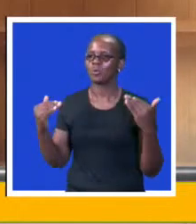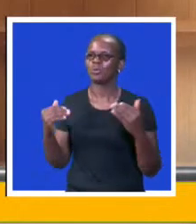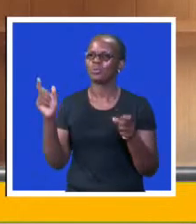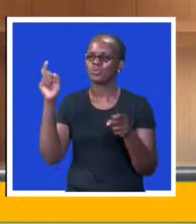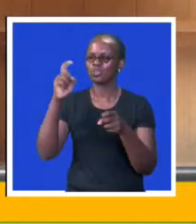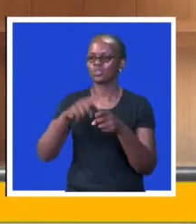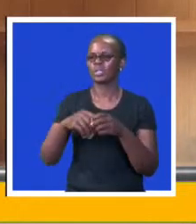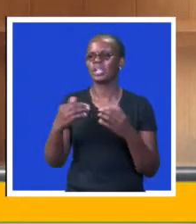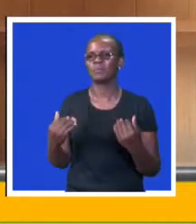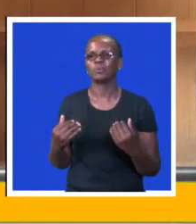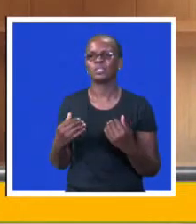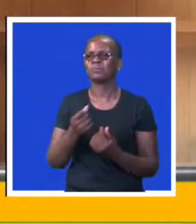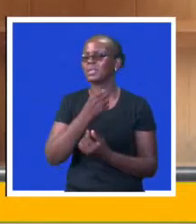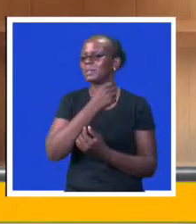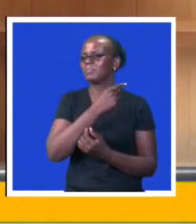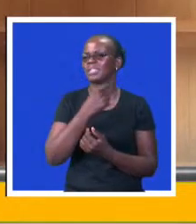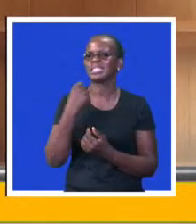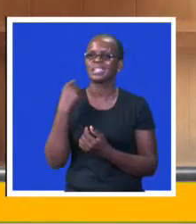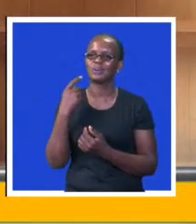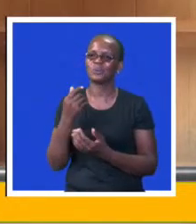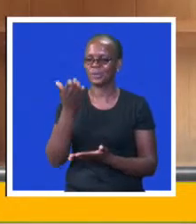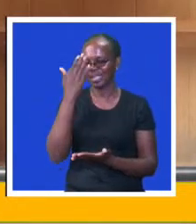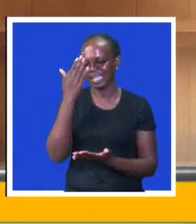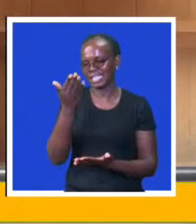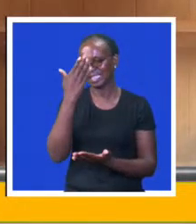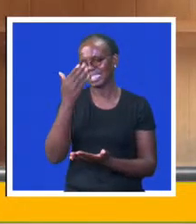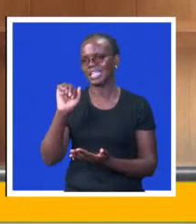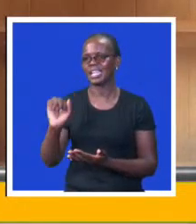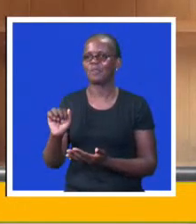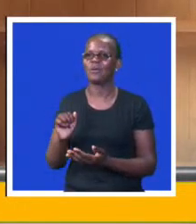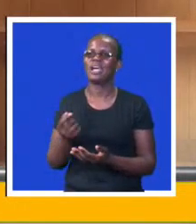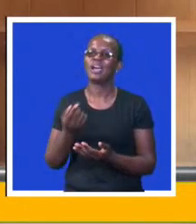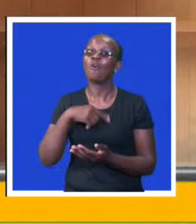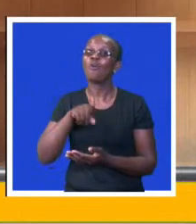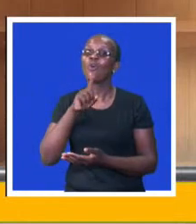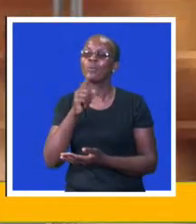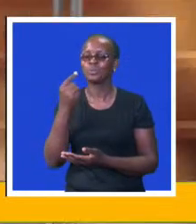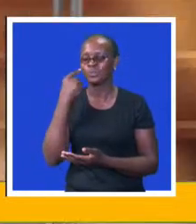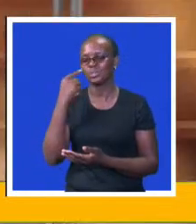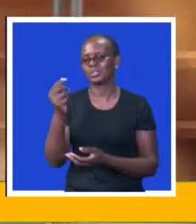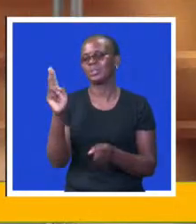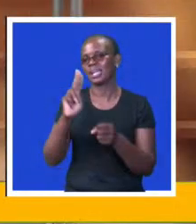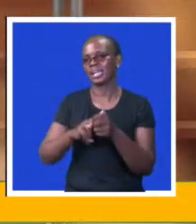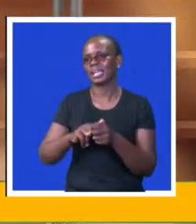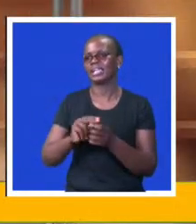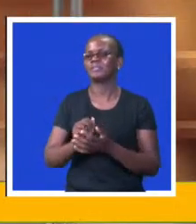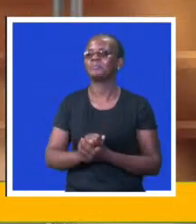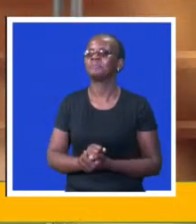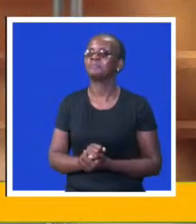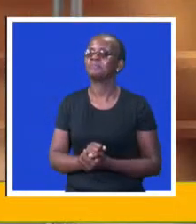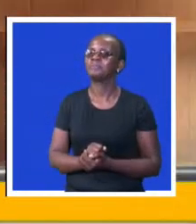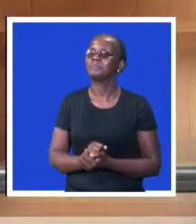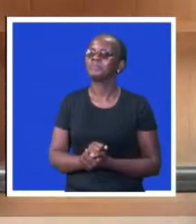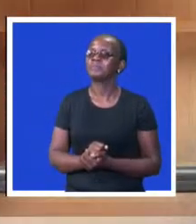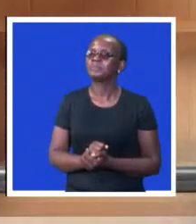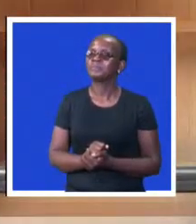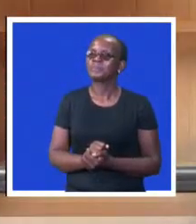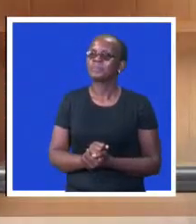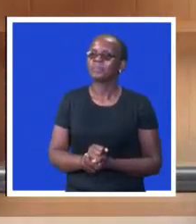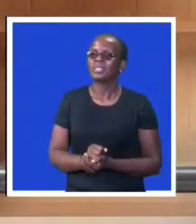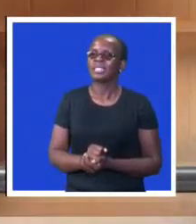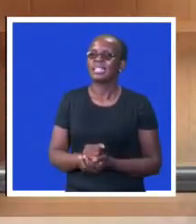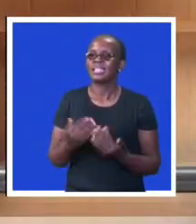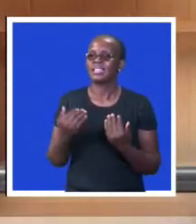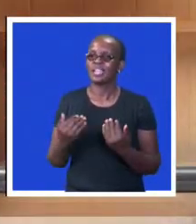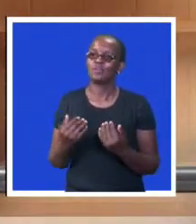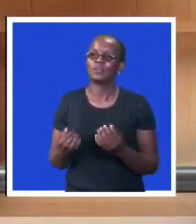was a very interesting mathematics lesson. We're hoping to see you again. Thank you so much. Okay. Up next are